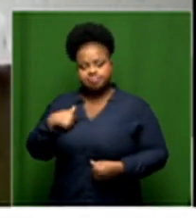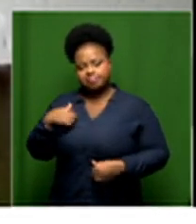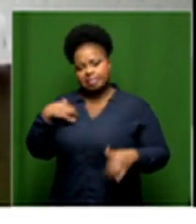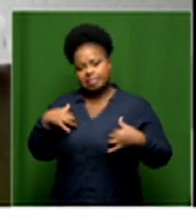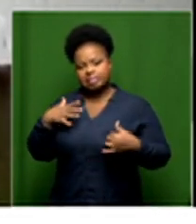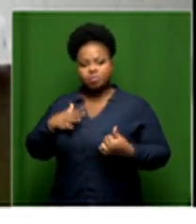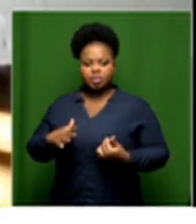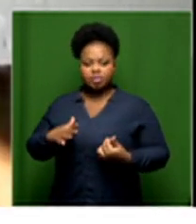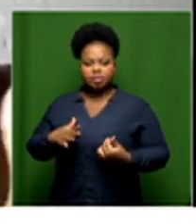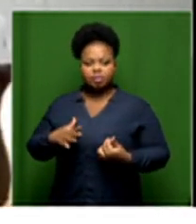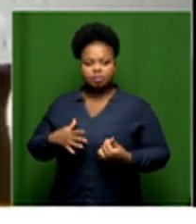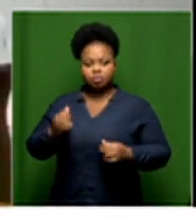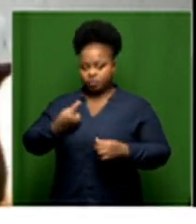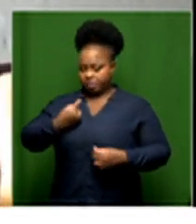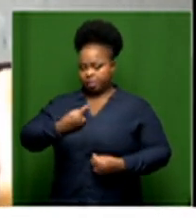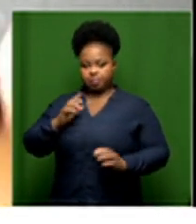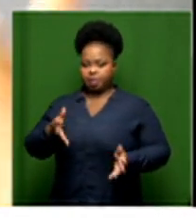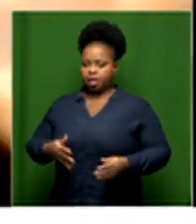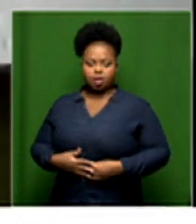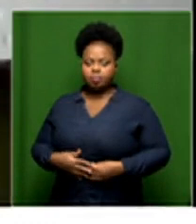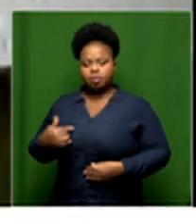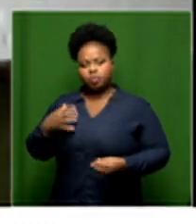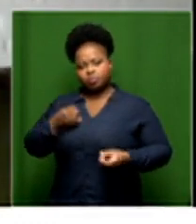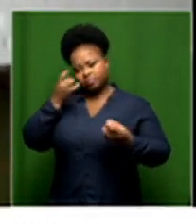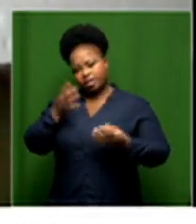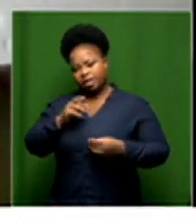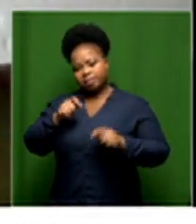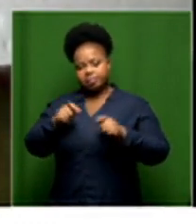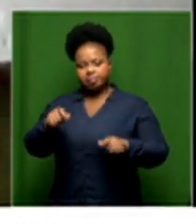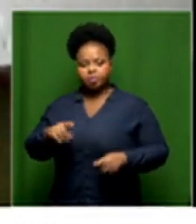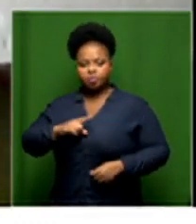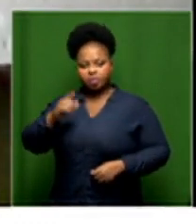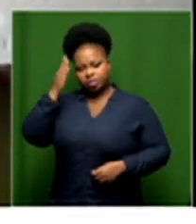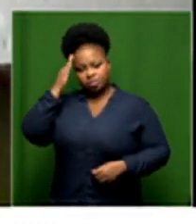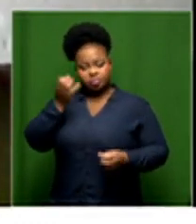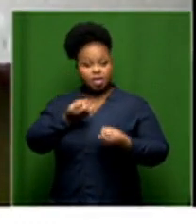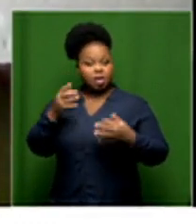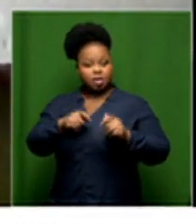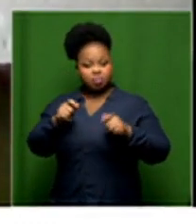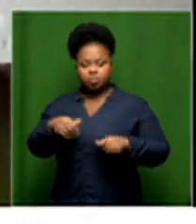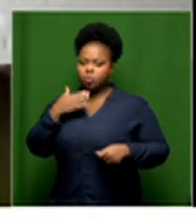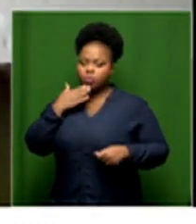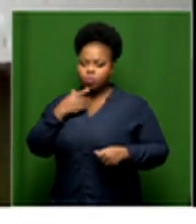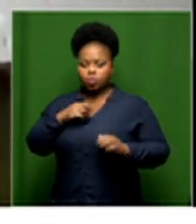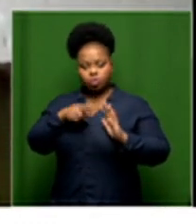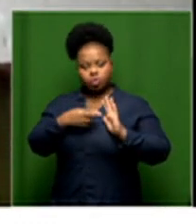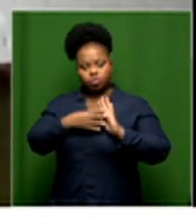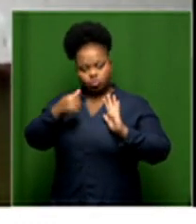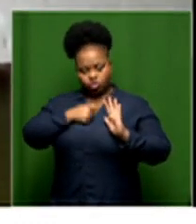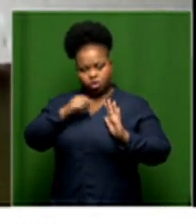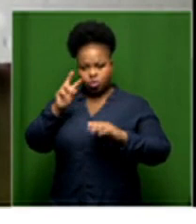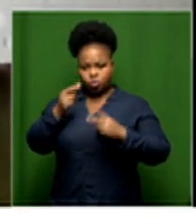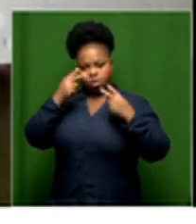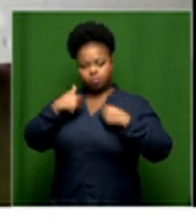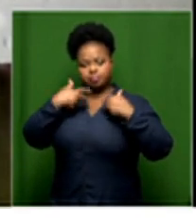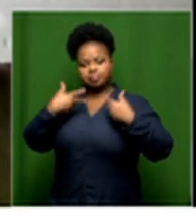be not only doing it for myself, but giving out to somebody. Because I know that a lot of people who are looking up to me, and